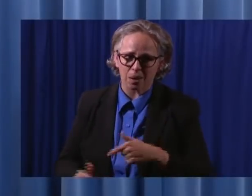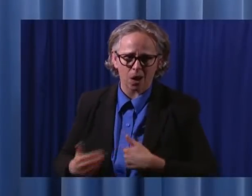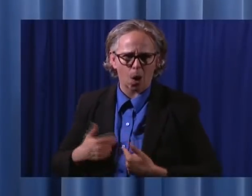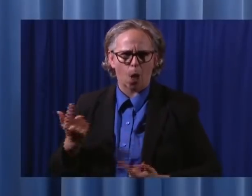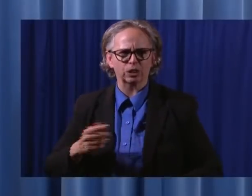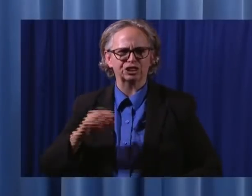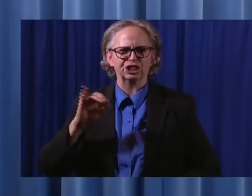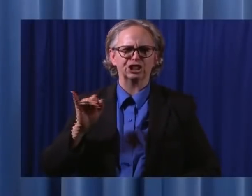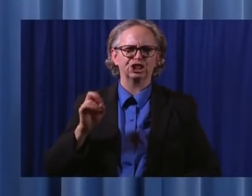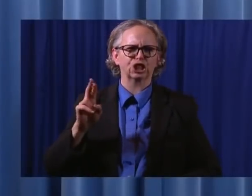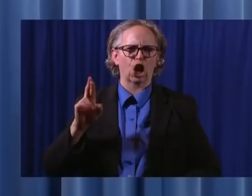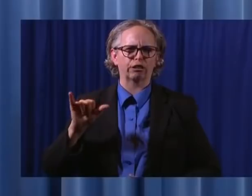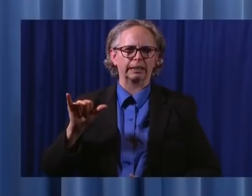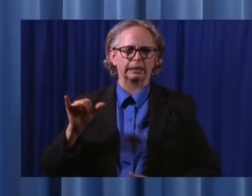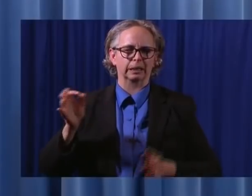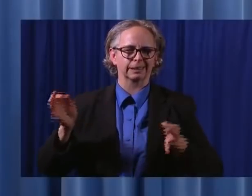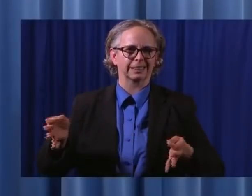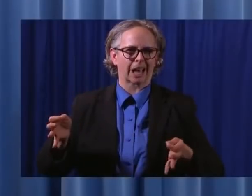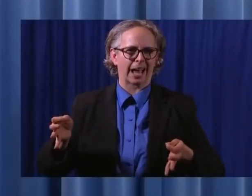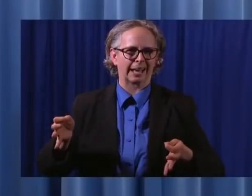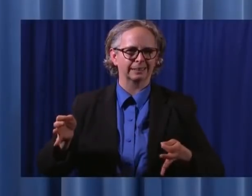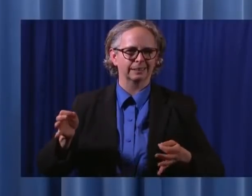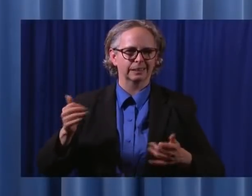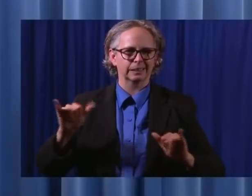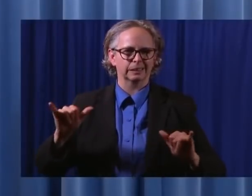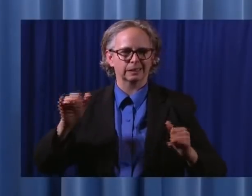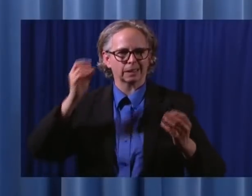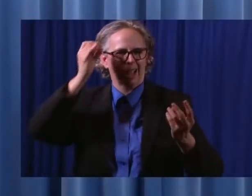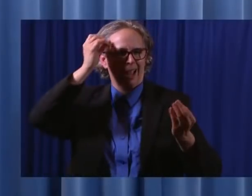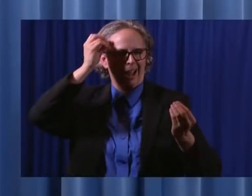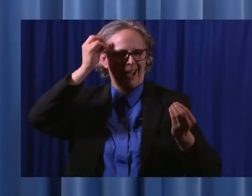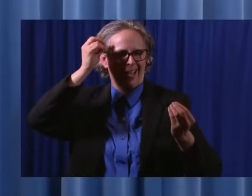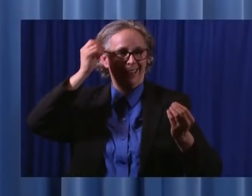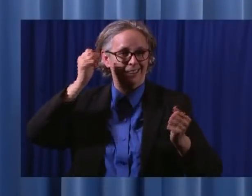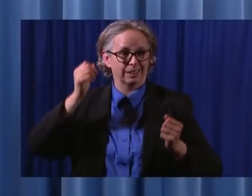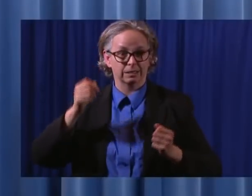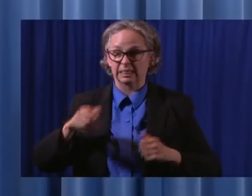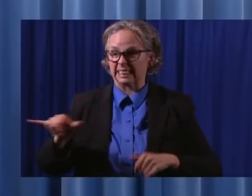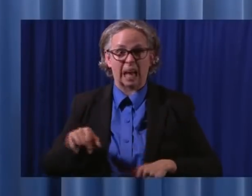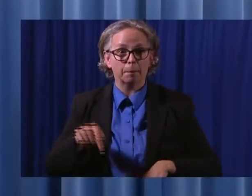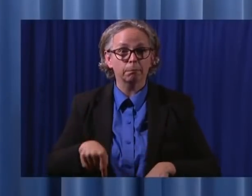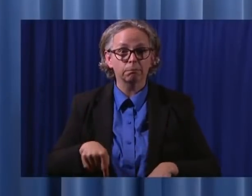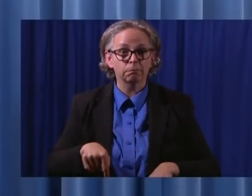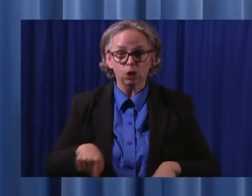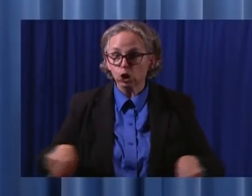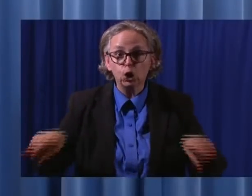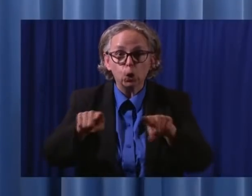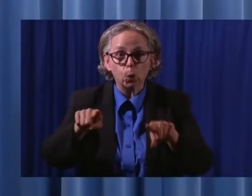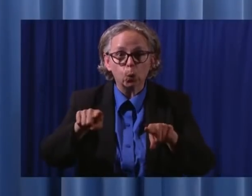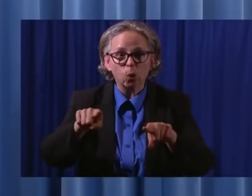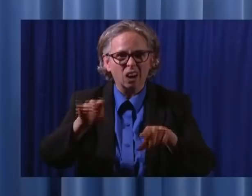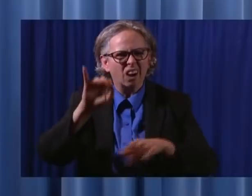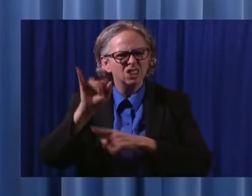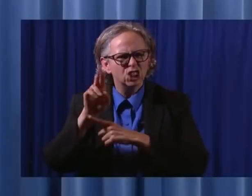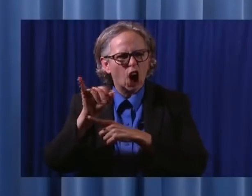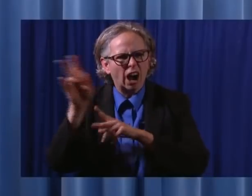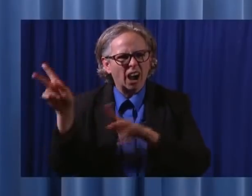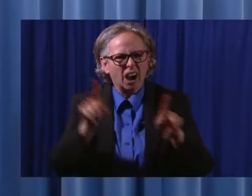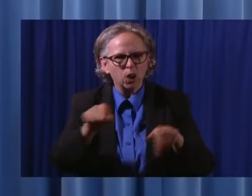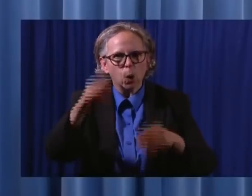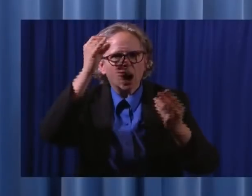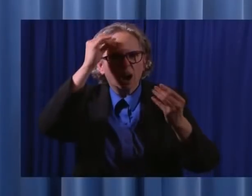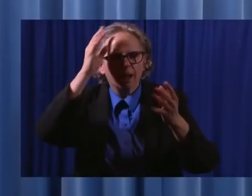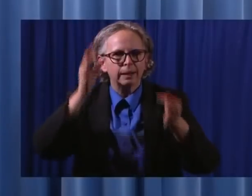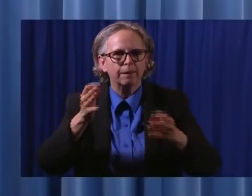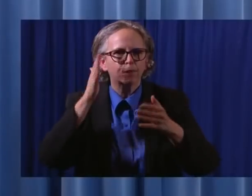yet of what our future looks like. We determine our future. Just as Ohioans determined their future during the early parts of this